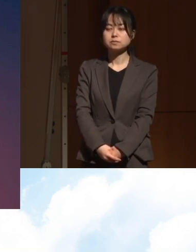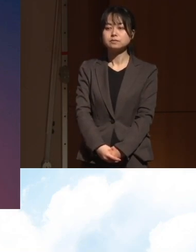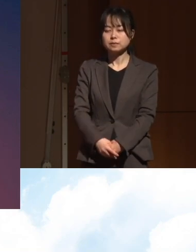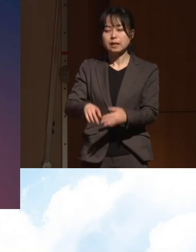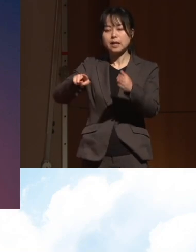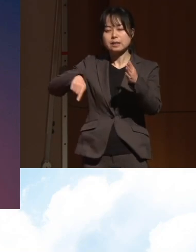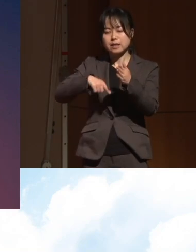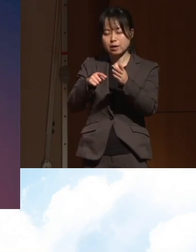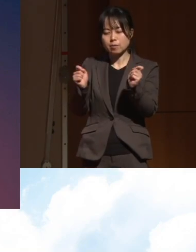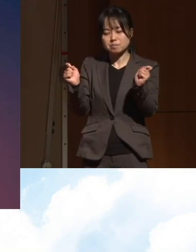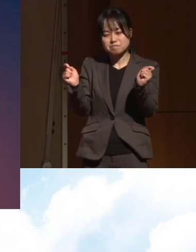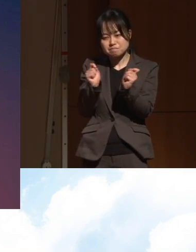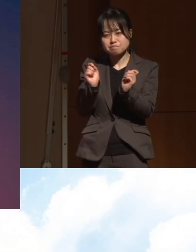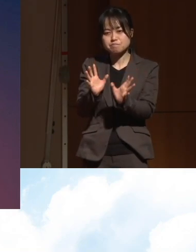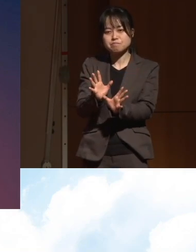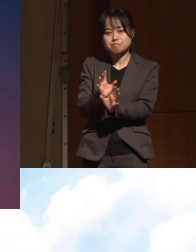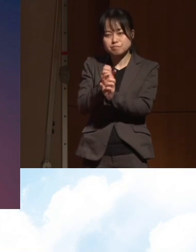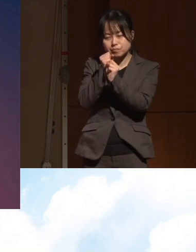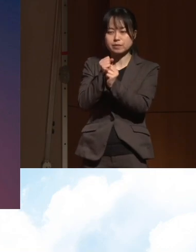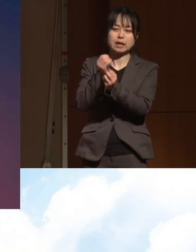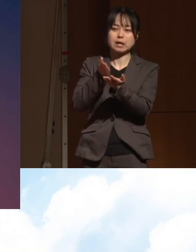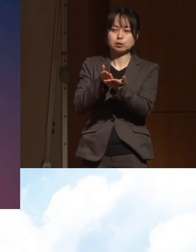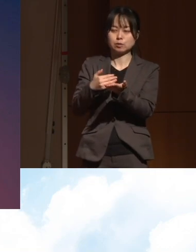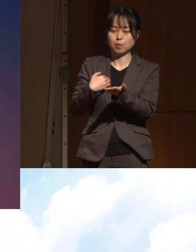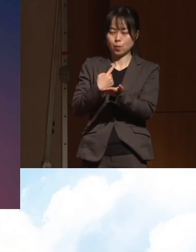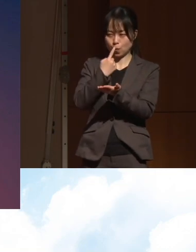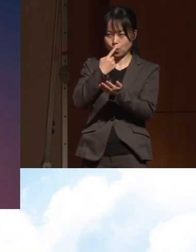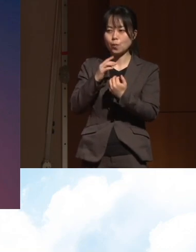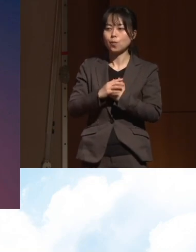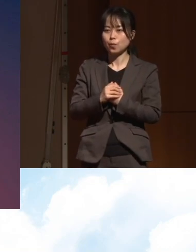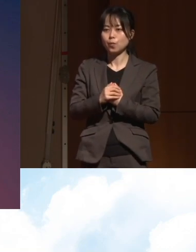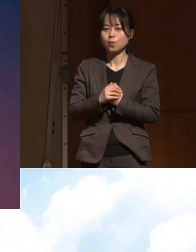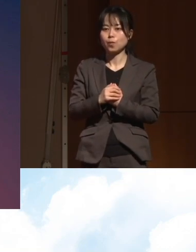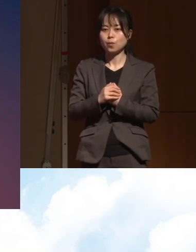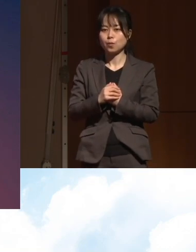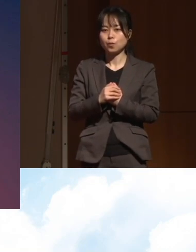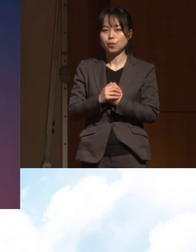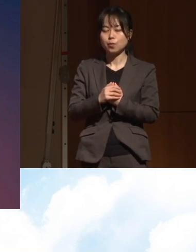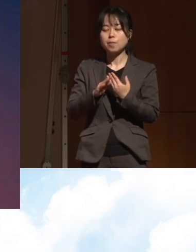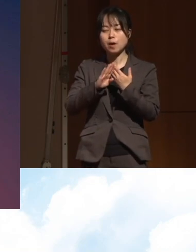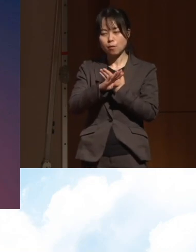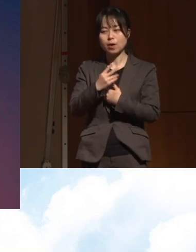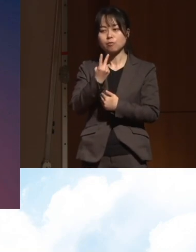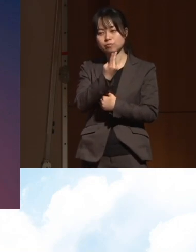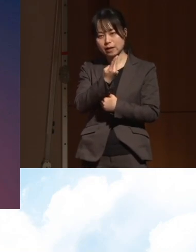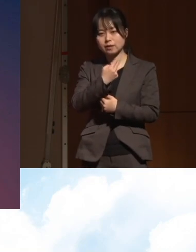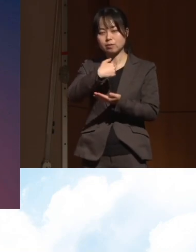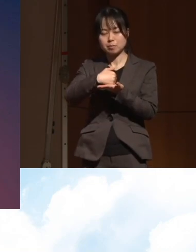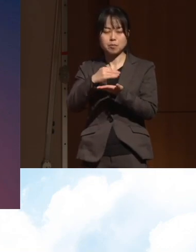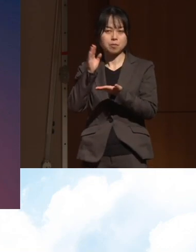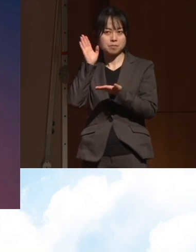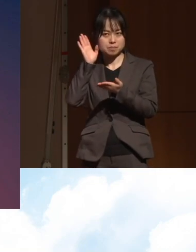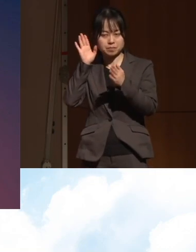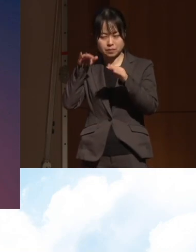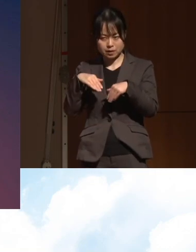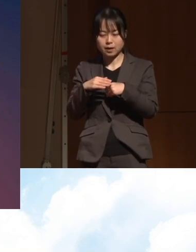Nancy's presentation, Matana-san's presentation, looked at the conceptual or scientific basis